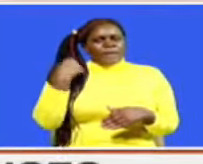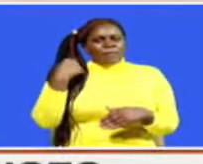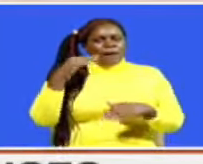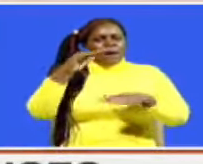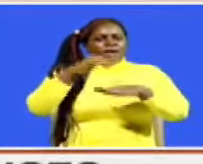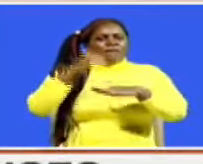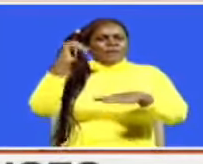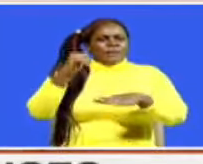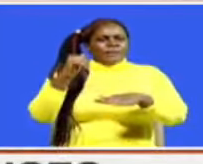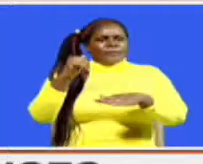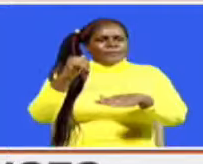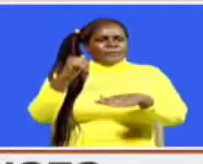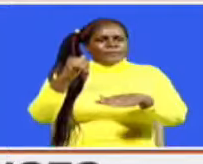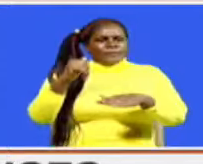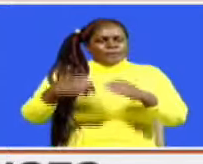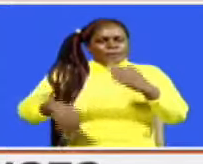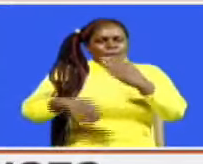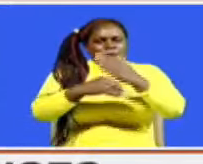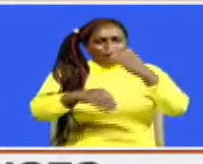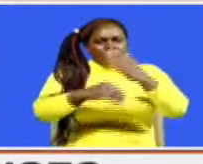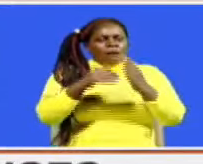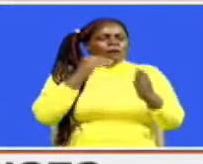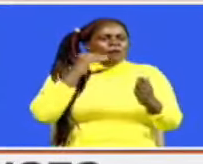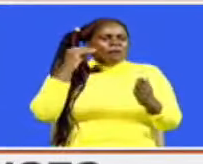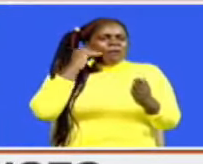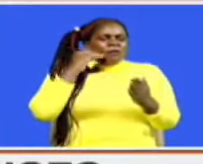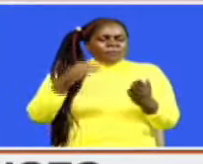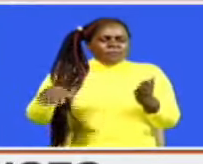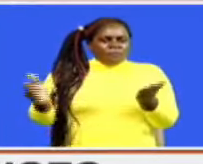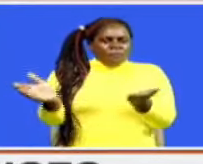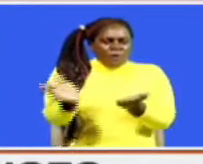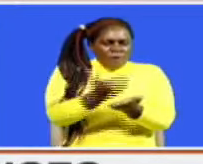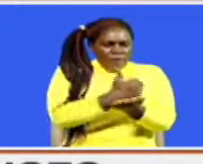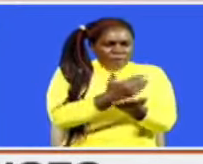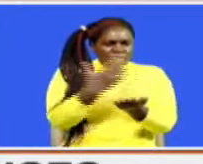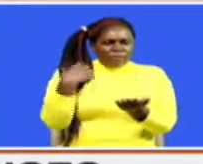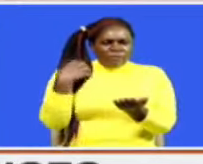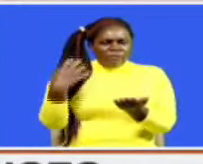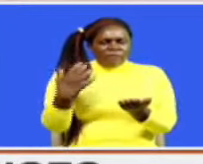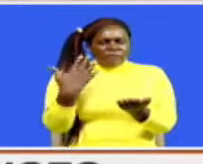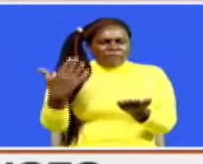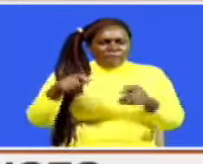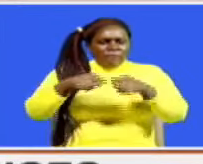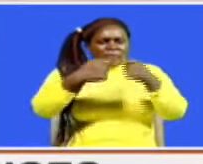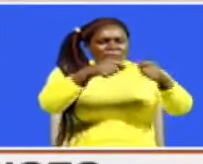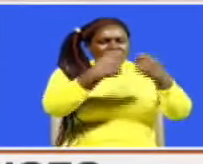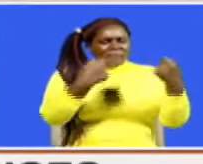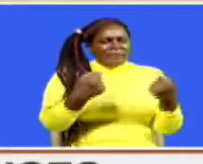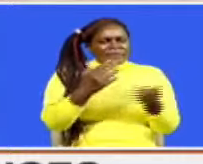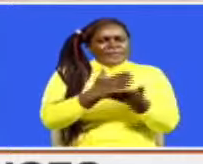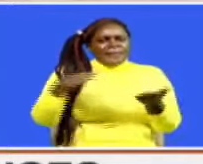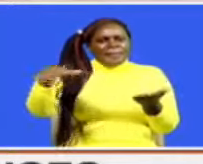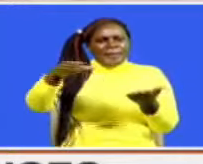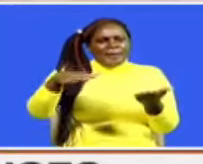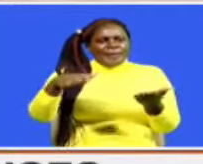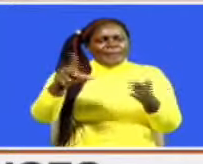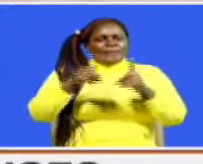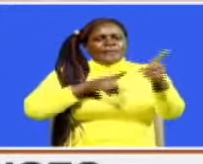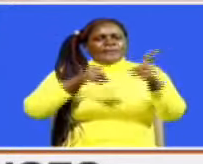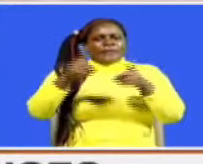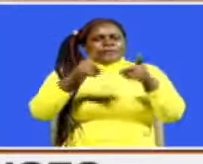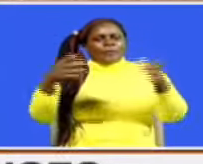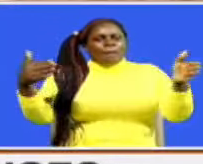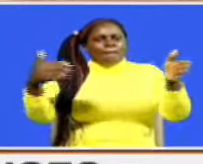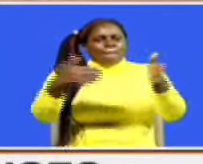those affected keep rising daily. Homes have been swept away, property and farms destroyed, and in some areas, transport has